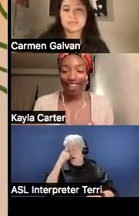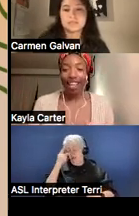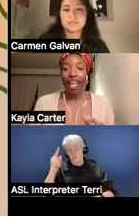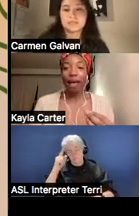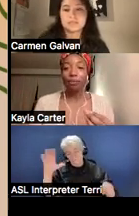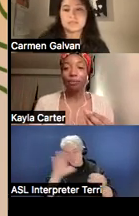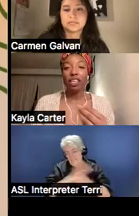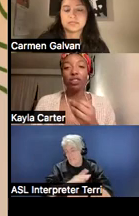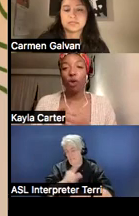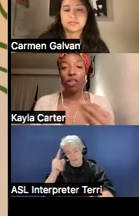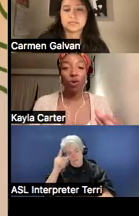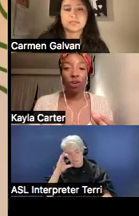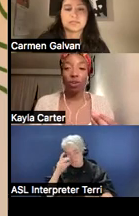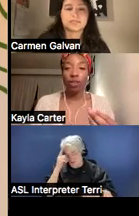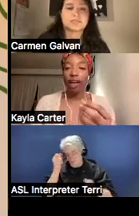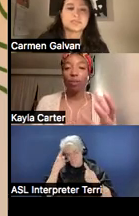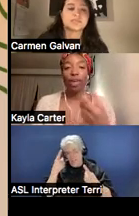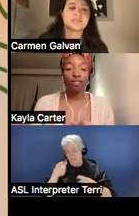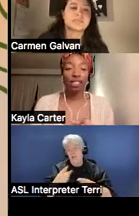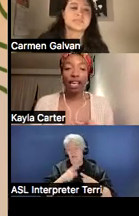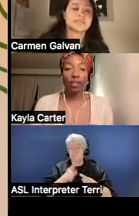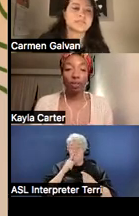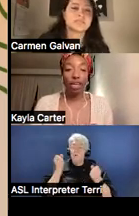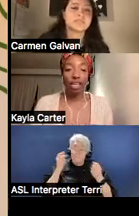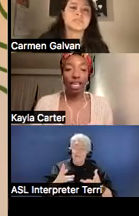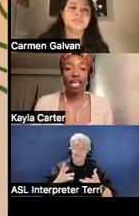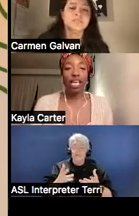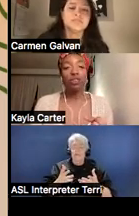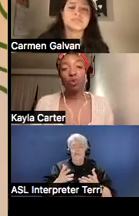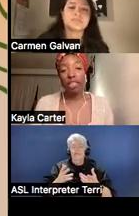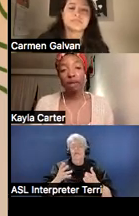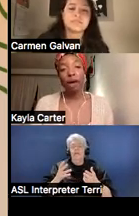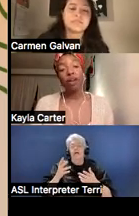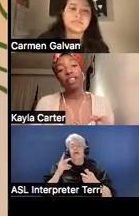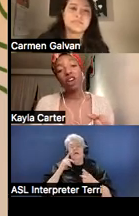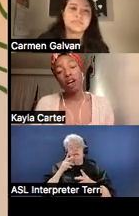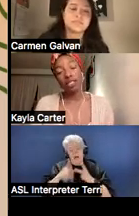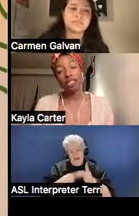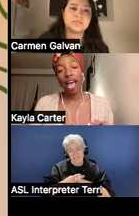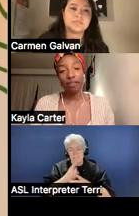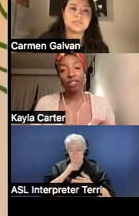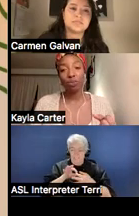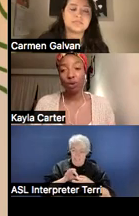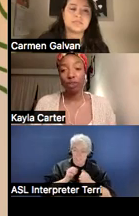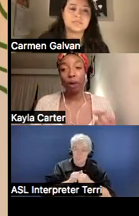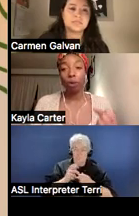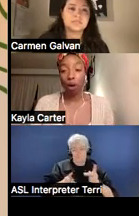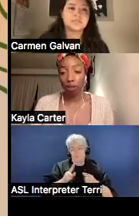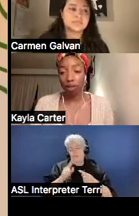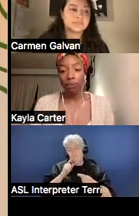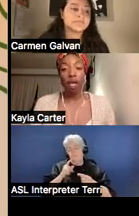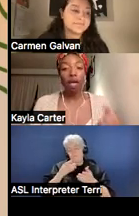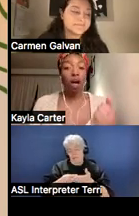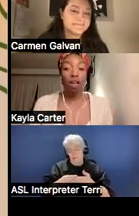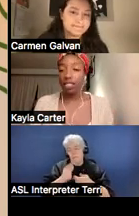understand it, because so many corners of how we have to engage with money is really about us constantly having to prove our